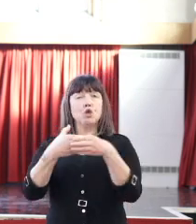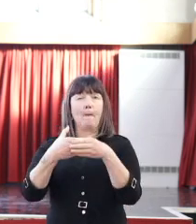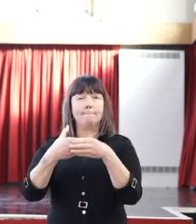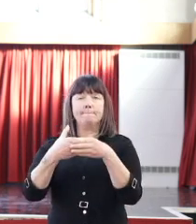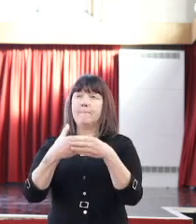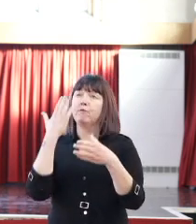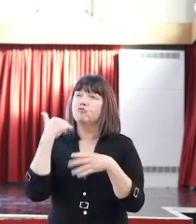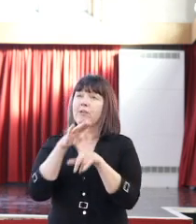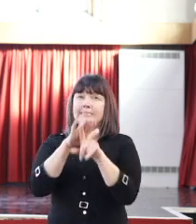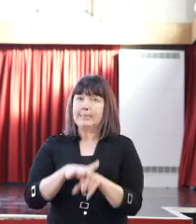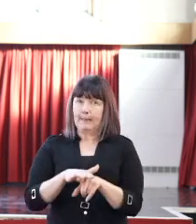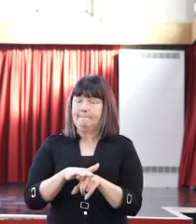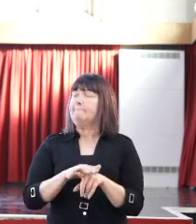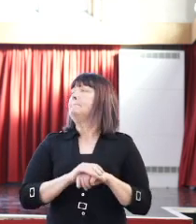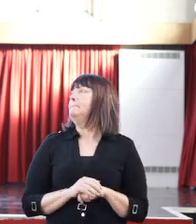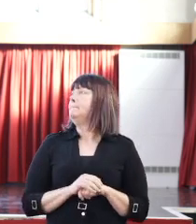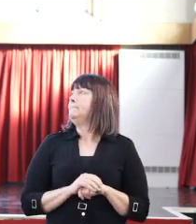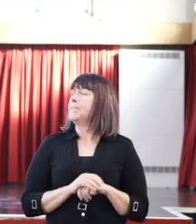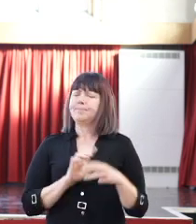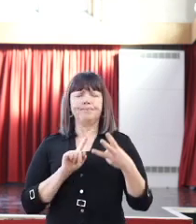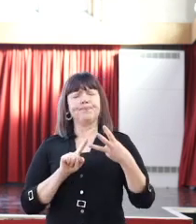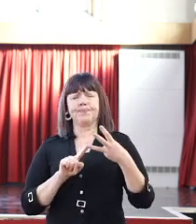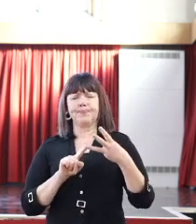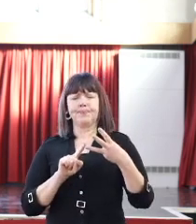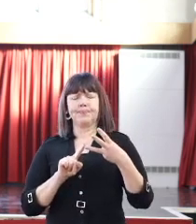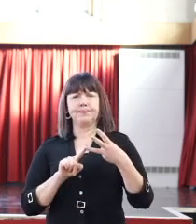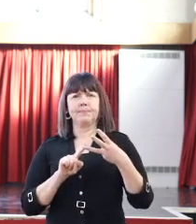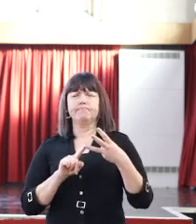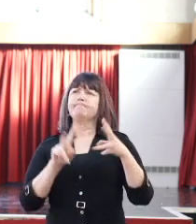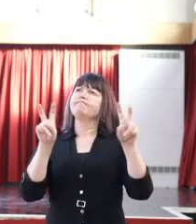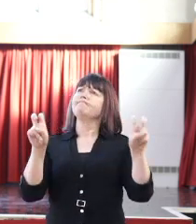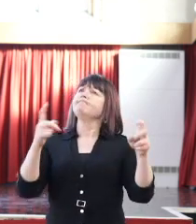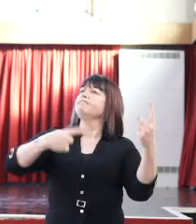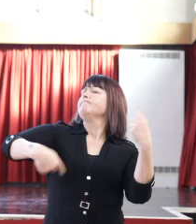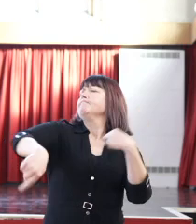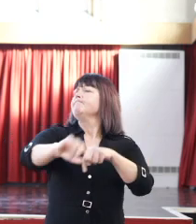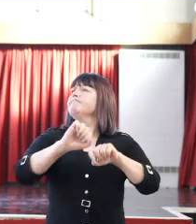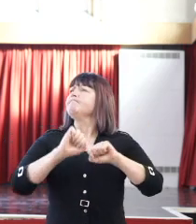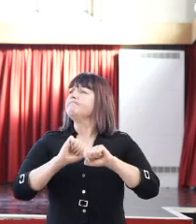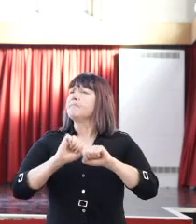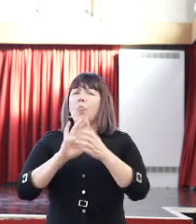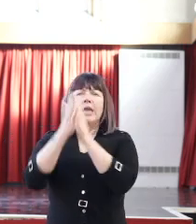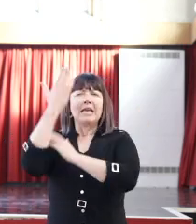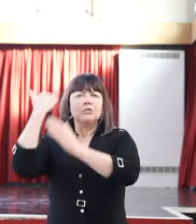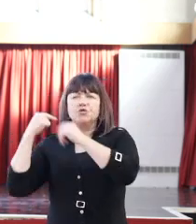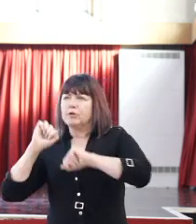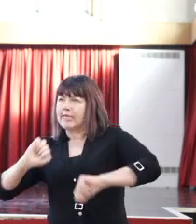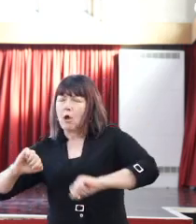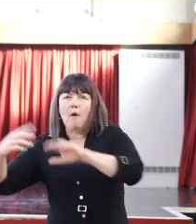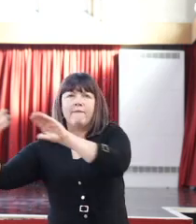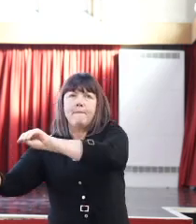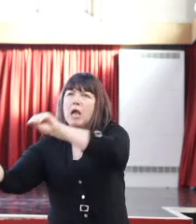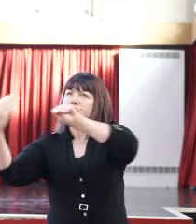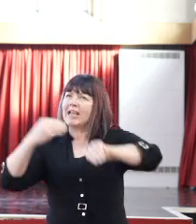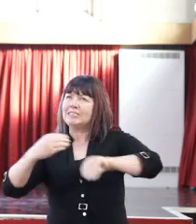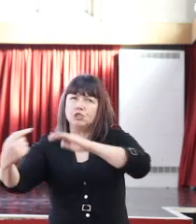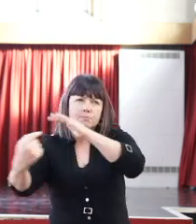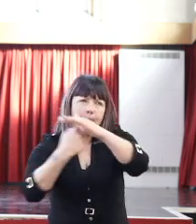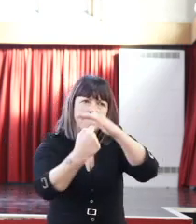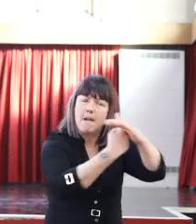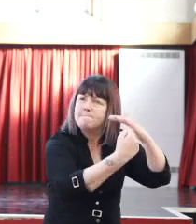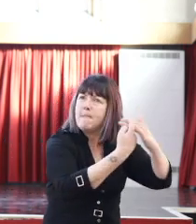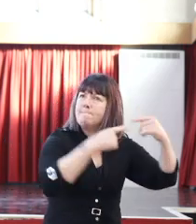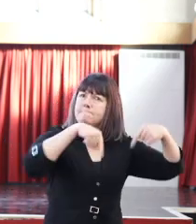of a film that looked at the history of migration to Norfolk and also focused on some current stories from